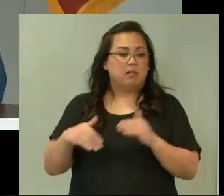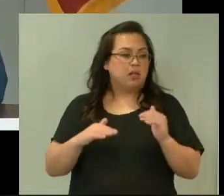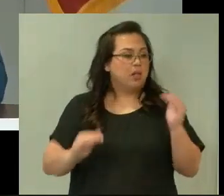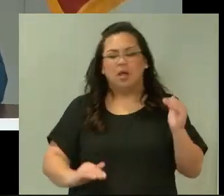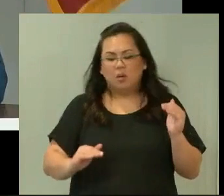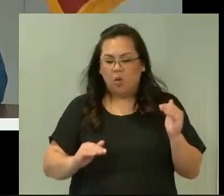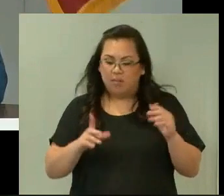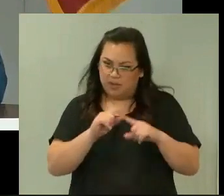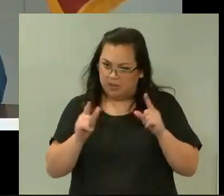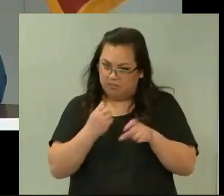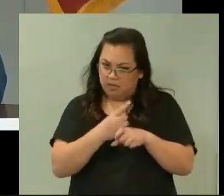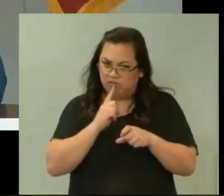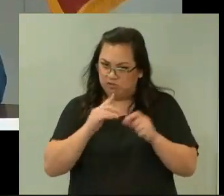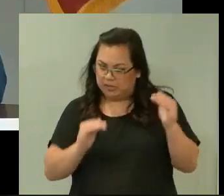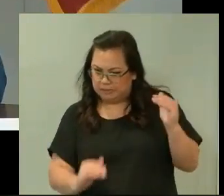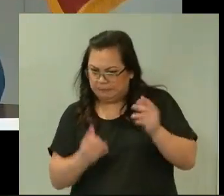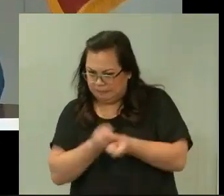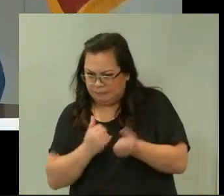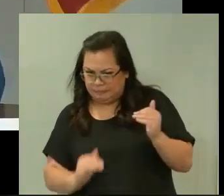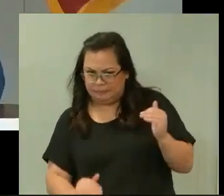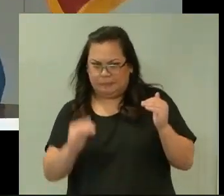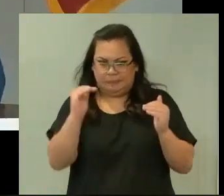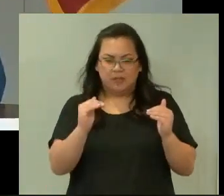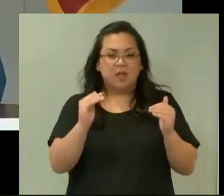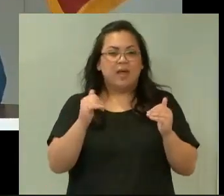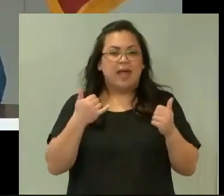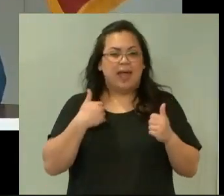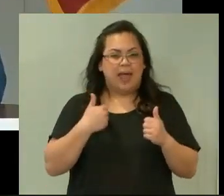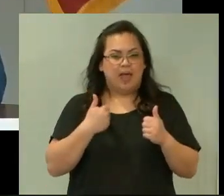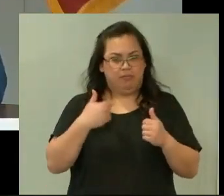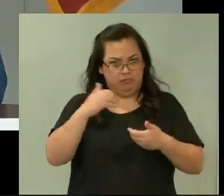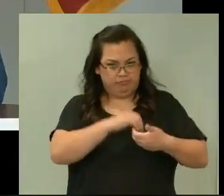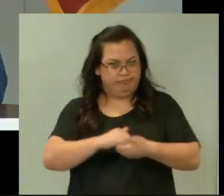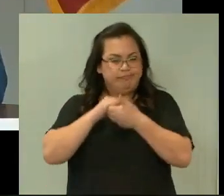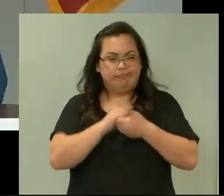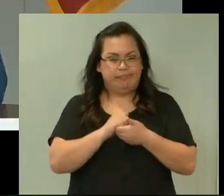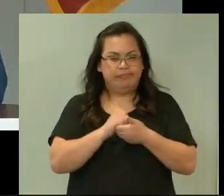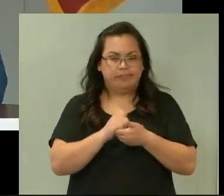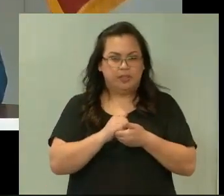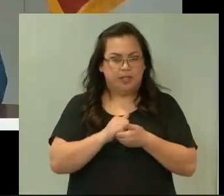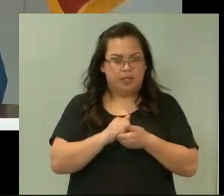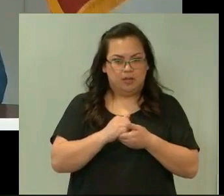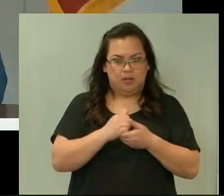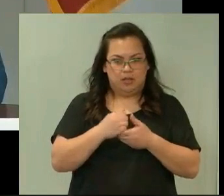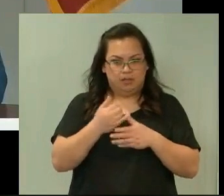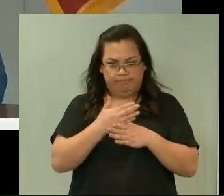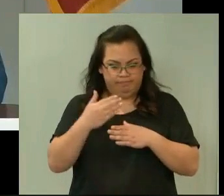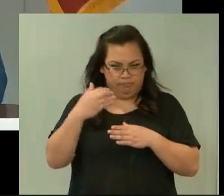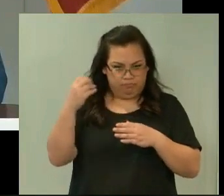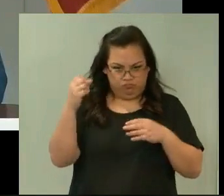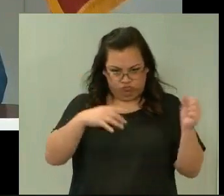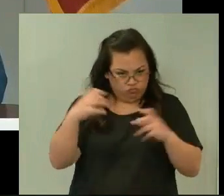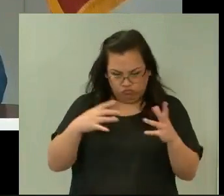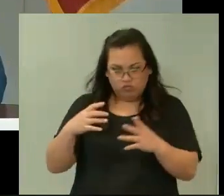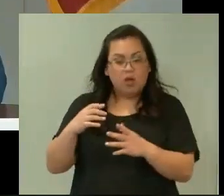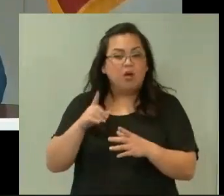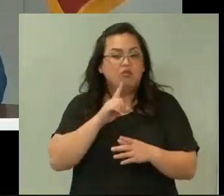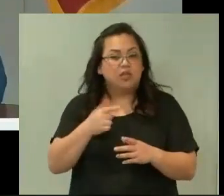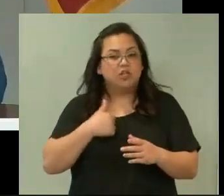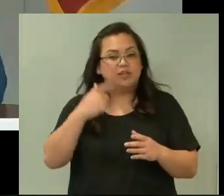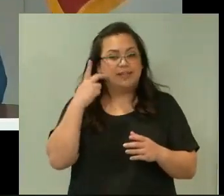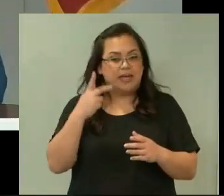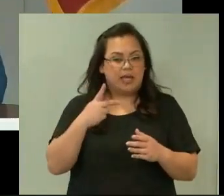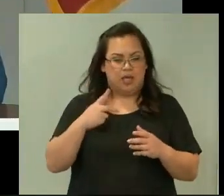with, having a collaborative, collective planning process that Ben spoke to, ensuring that you're looking at the